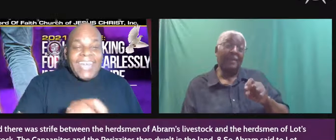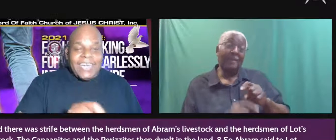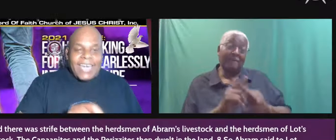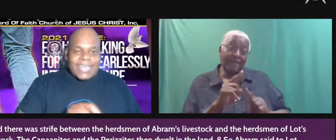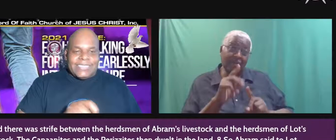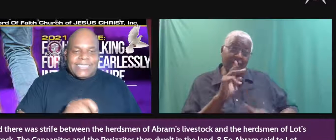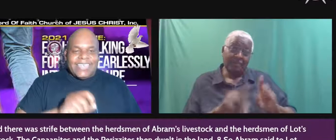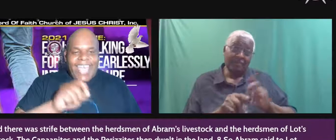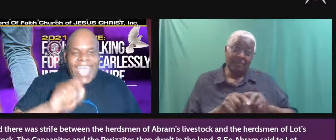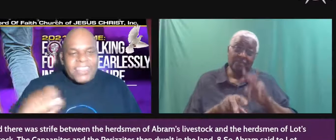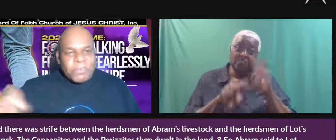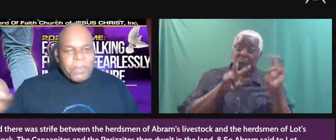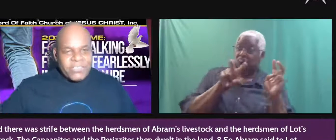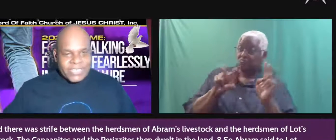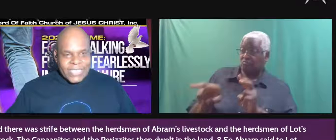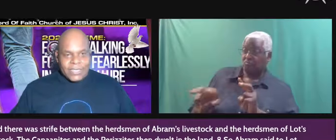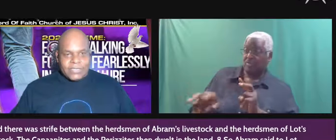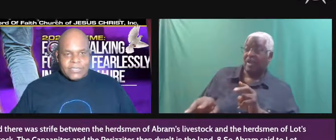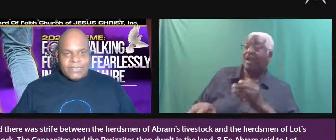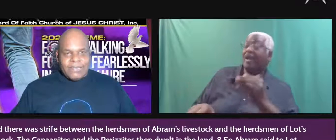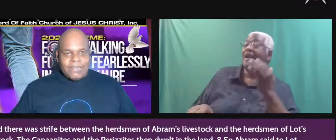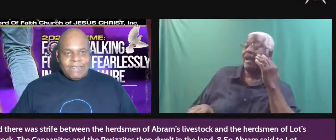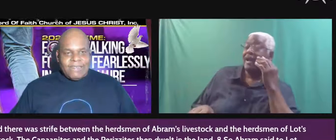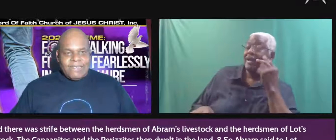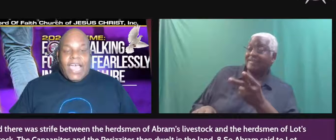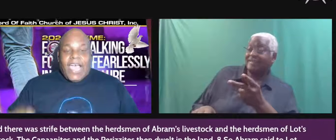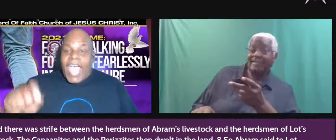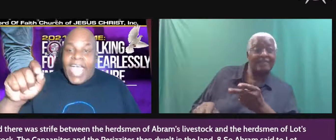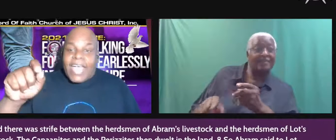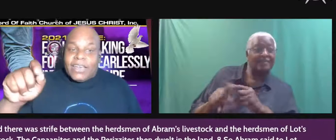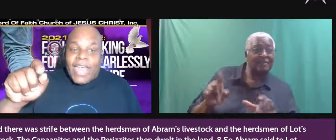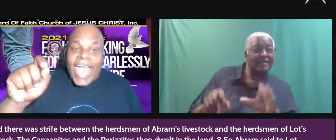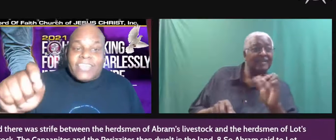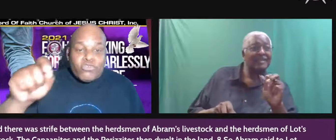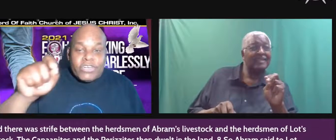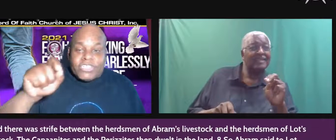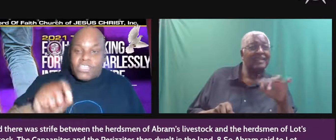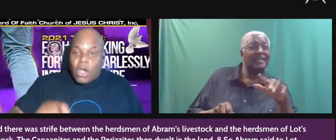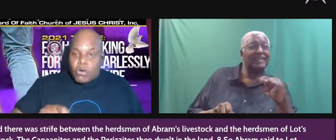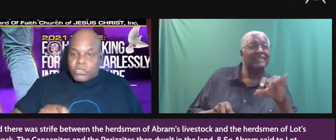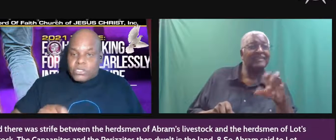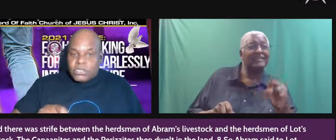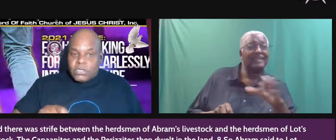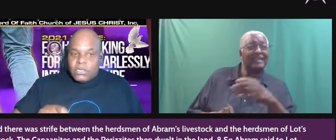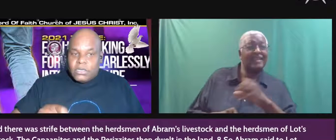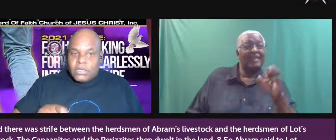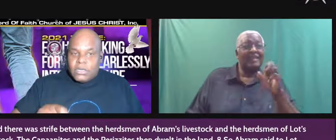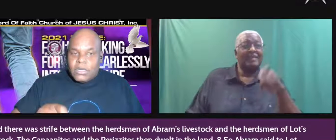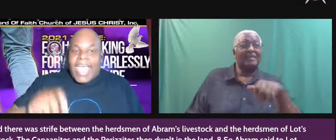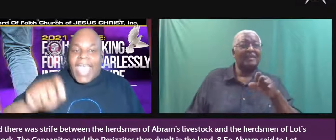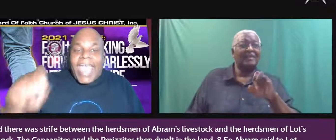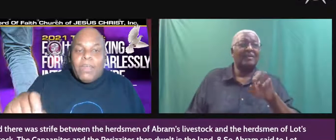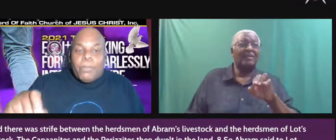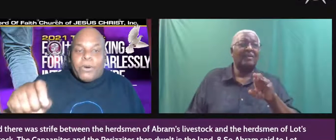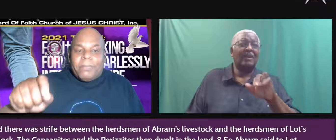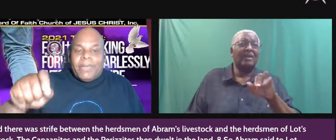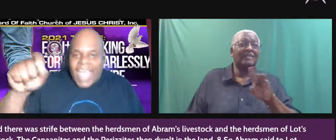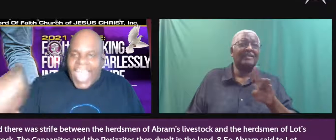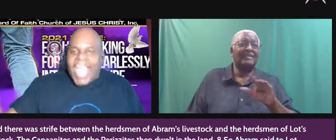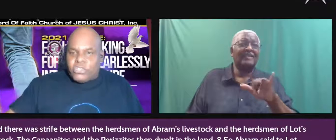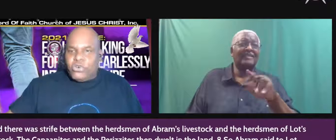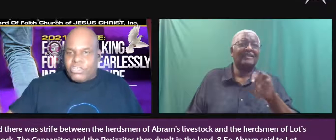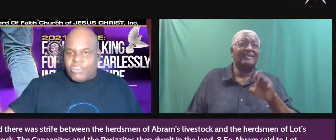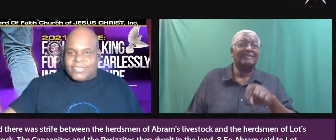the Canaanites and the Perizzites. And as a result,